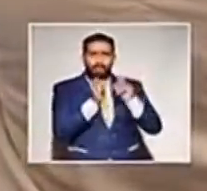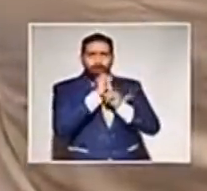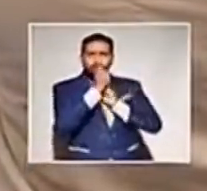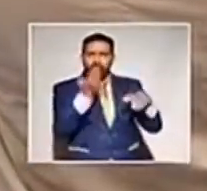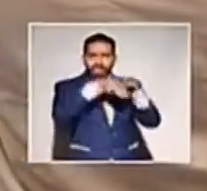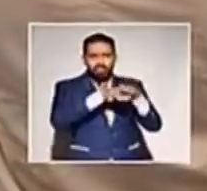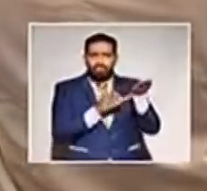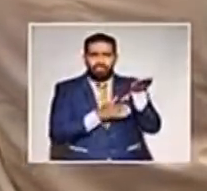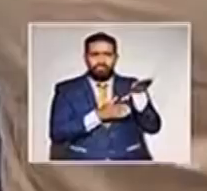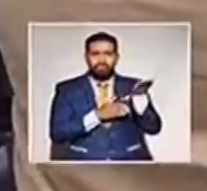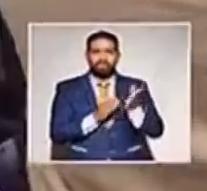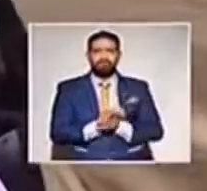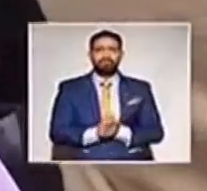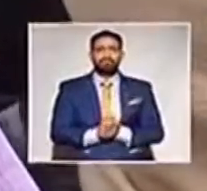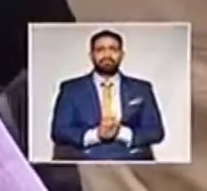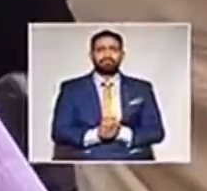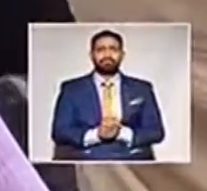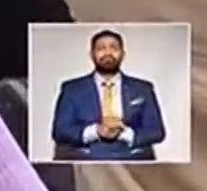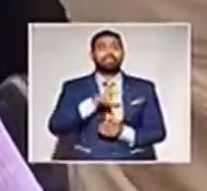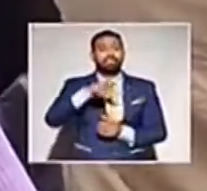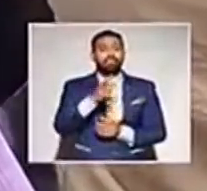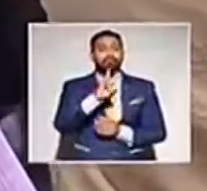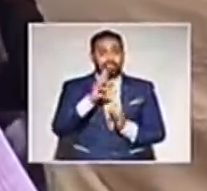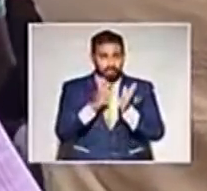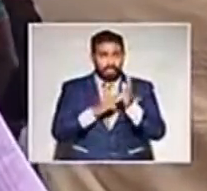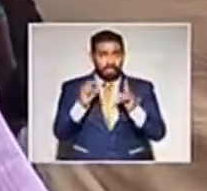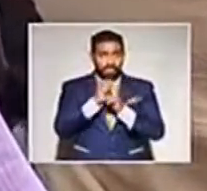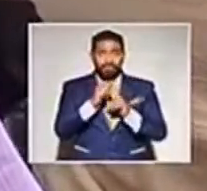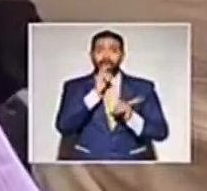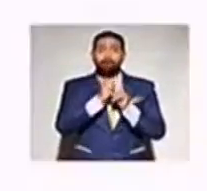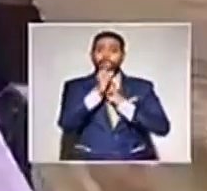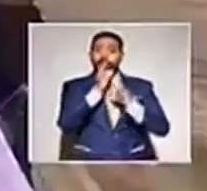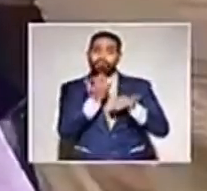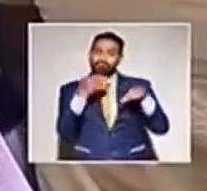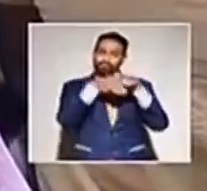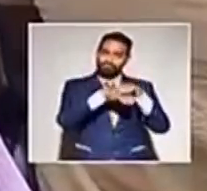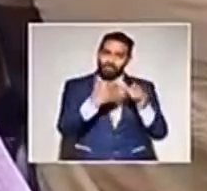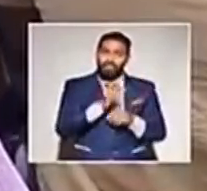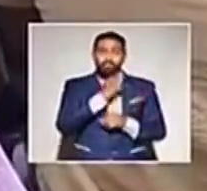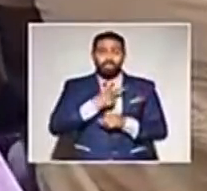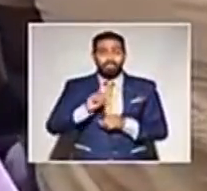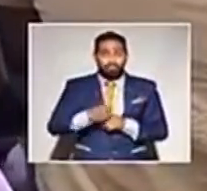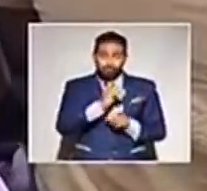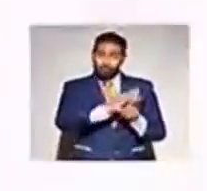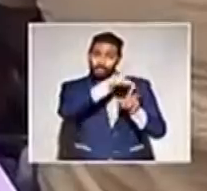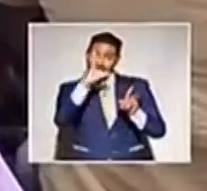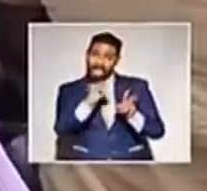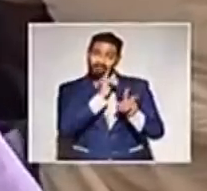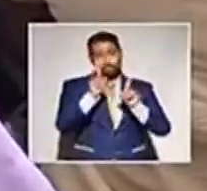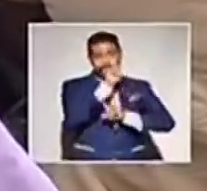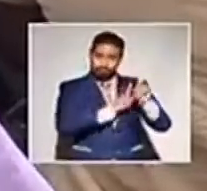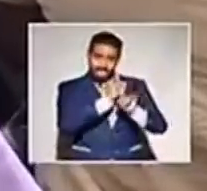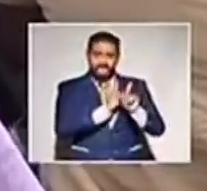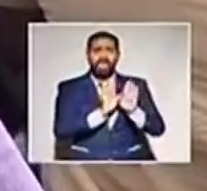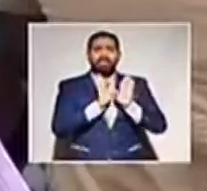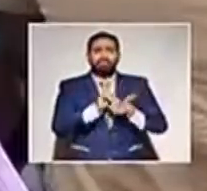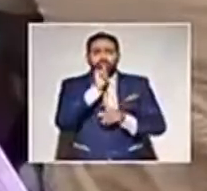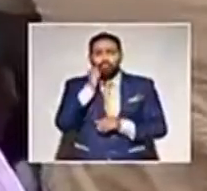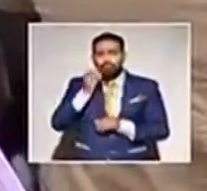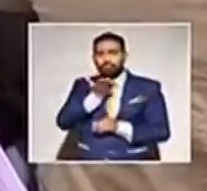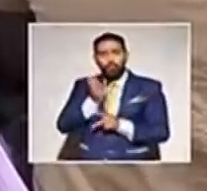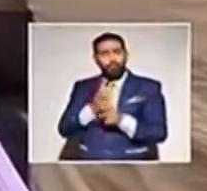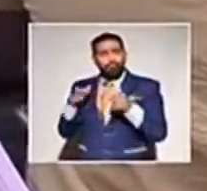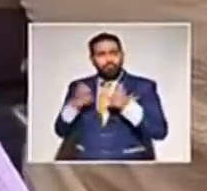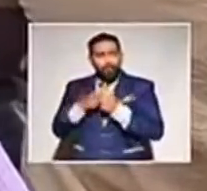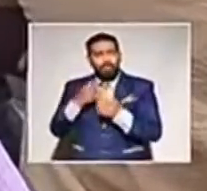The 225 MPs meet in parliament and speak from day to night, but they don't discuss the issues faced by the country. They discuss how they can switch